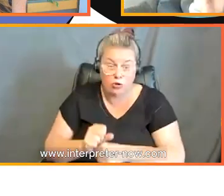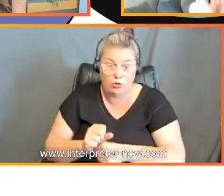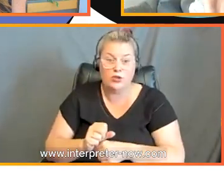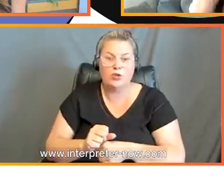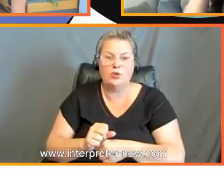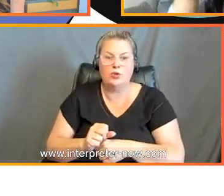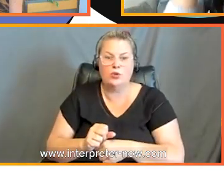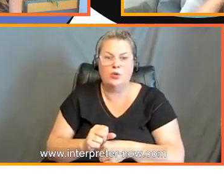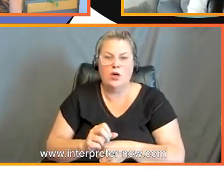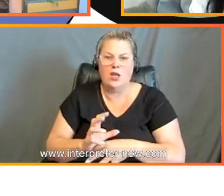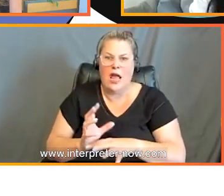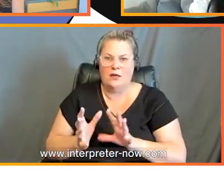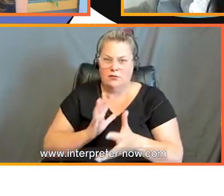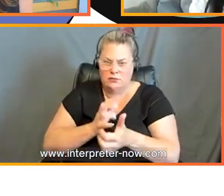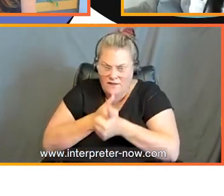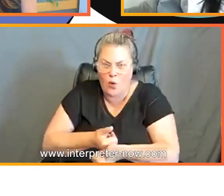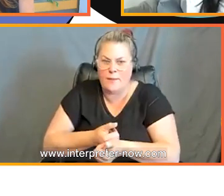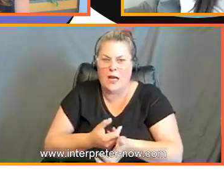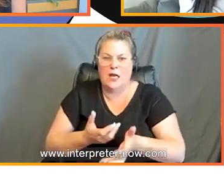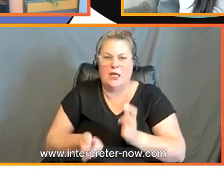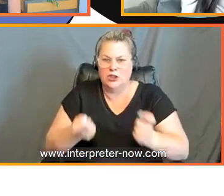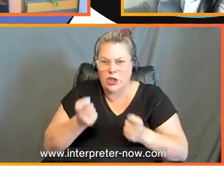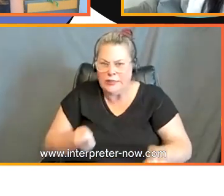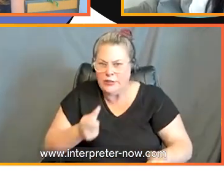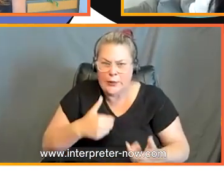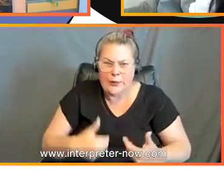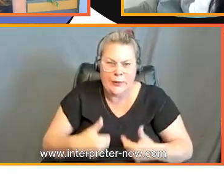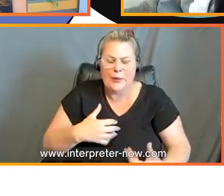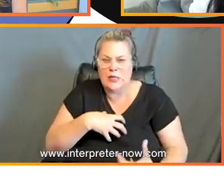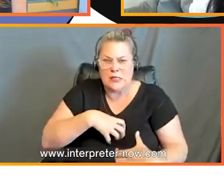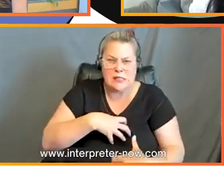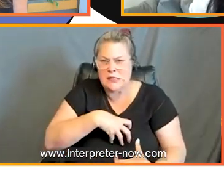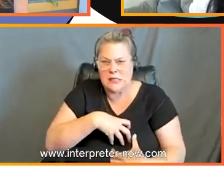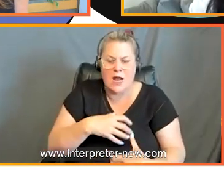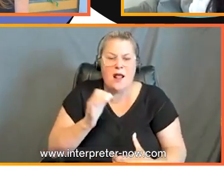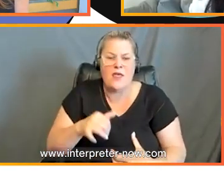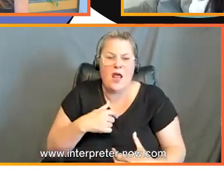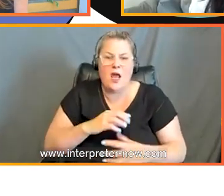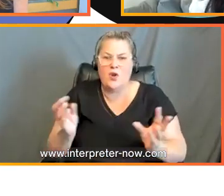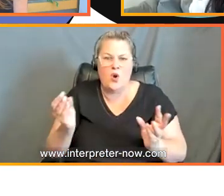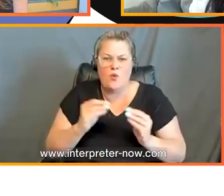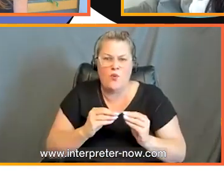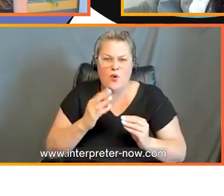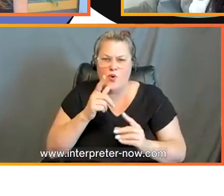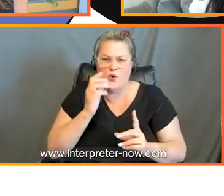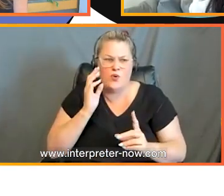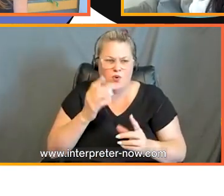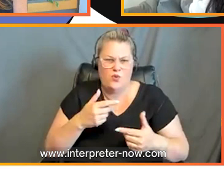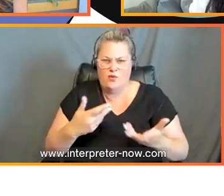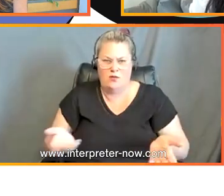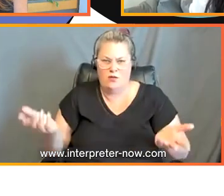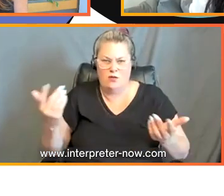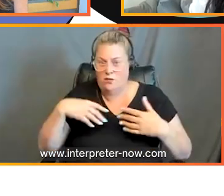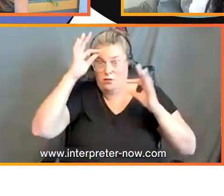and morphing and changing who I am and curating who I am that I no longer knew who I